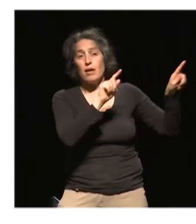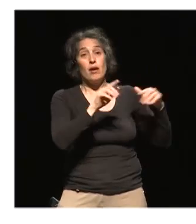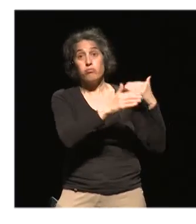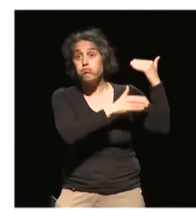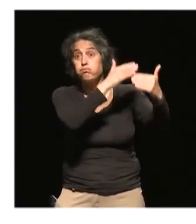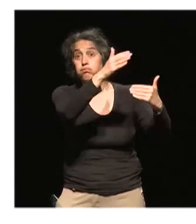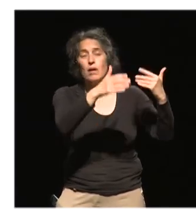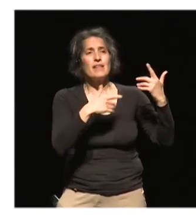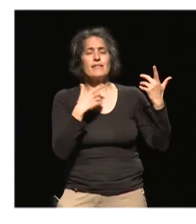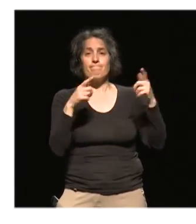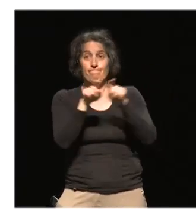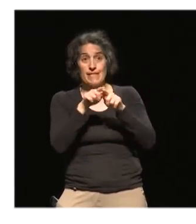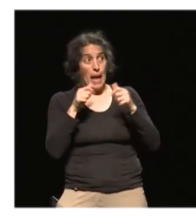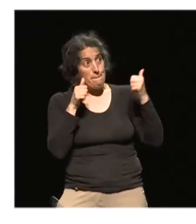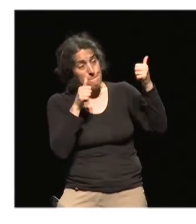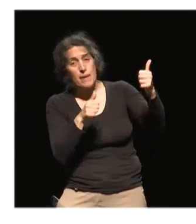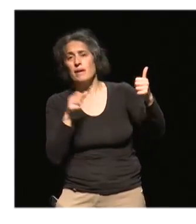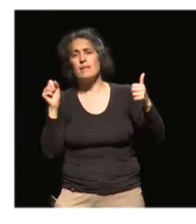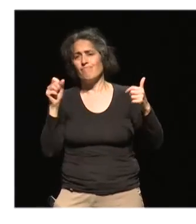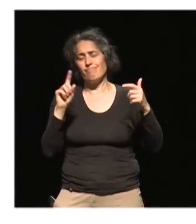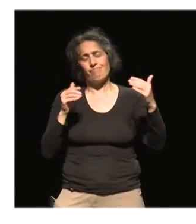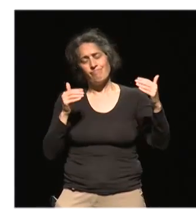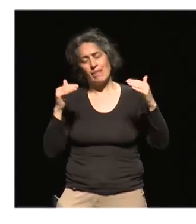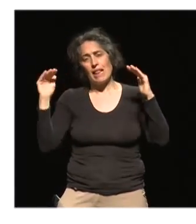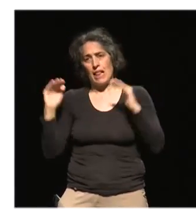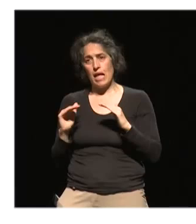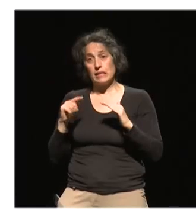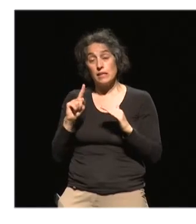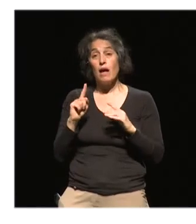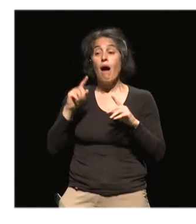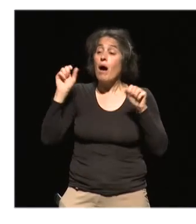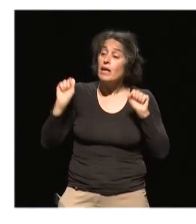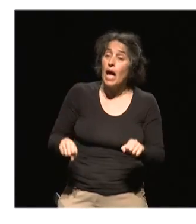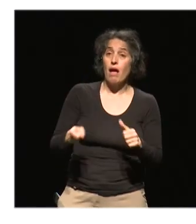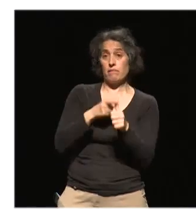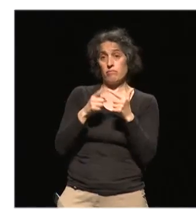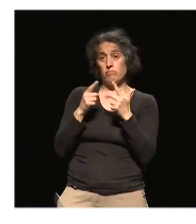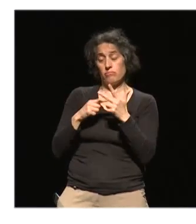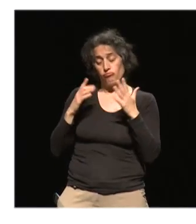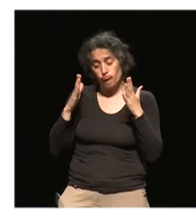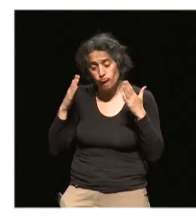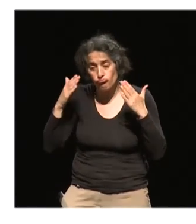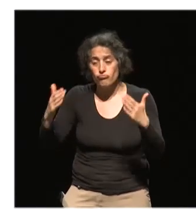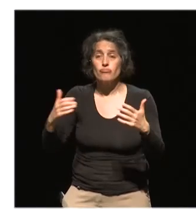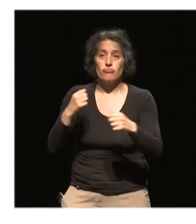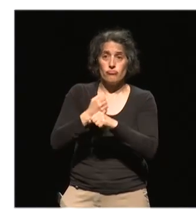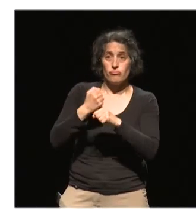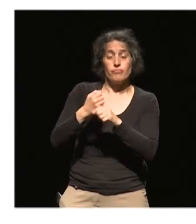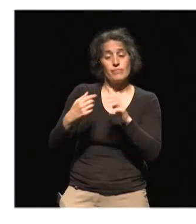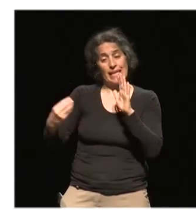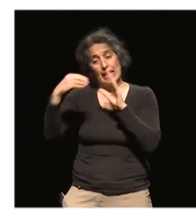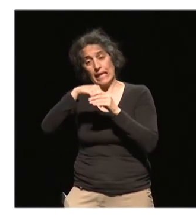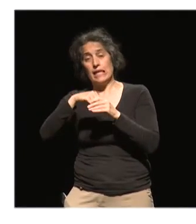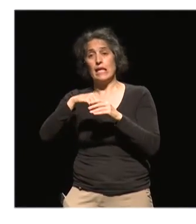national good. One, because many of the issues that we are taking along to address climate change are integrated in our constitution. It's